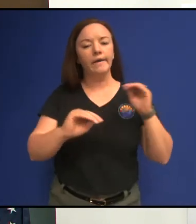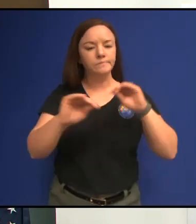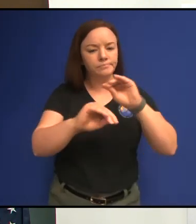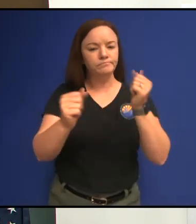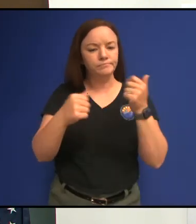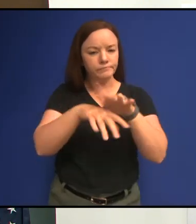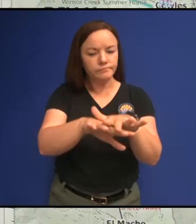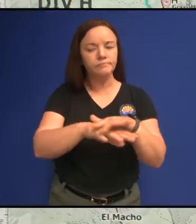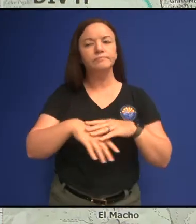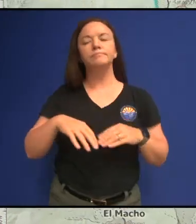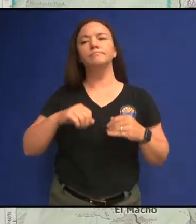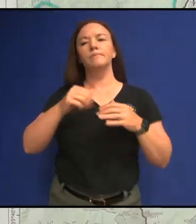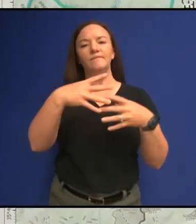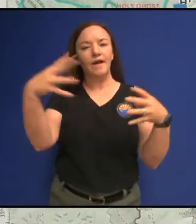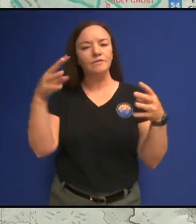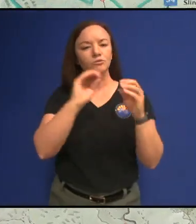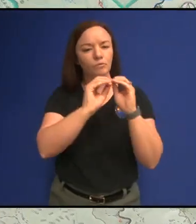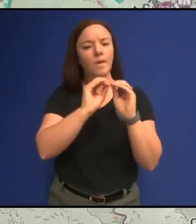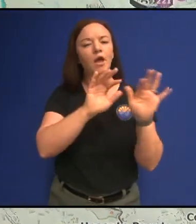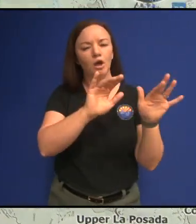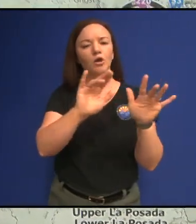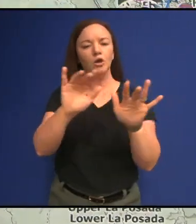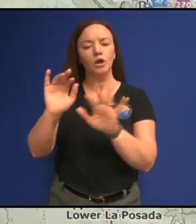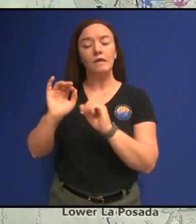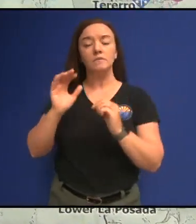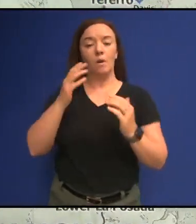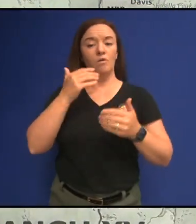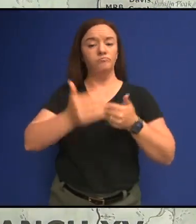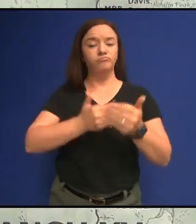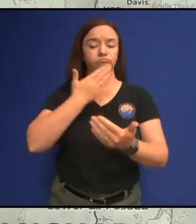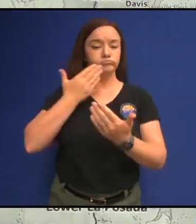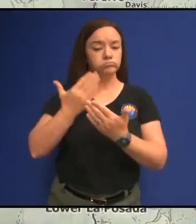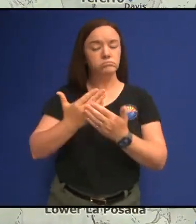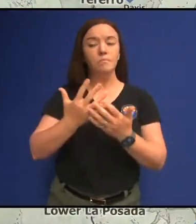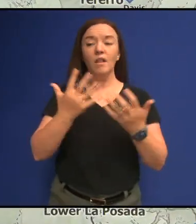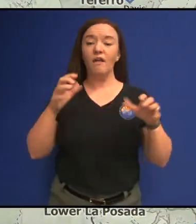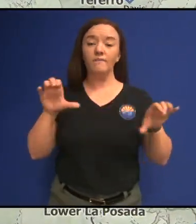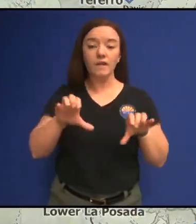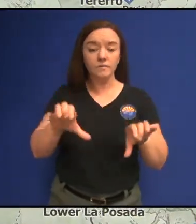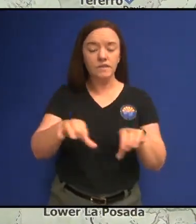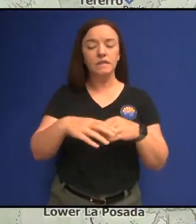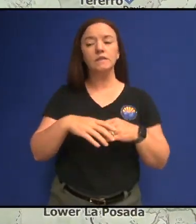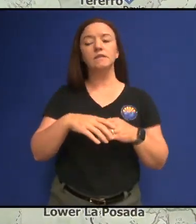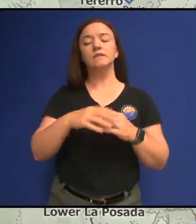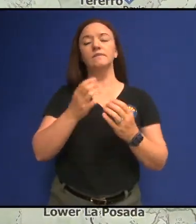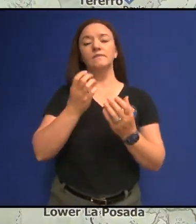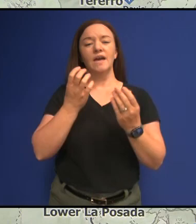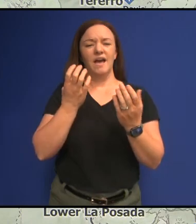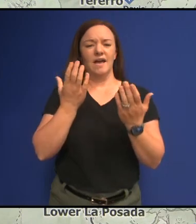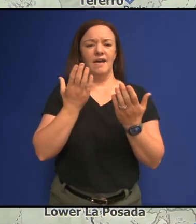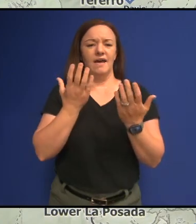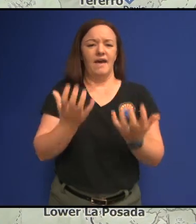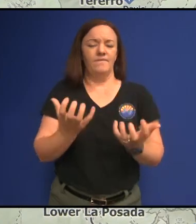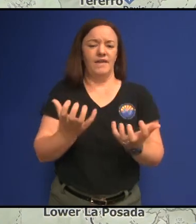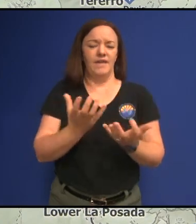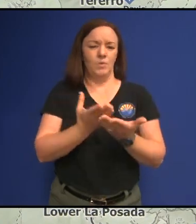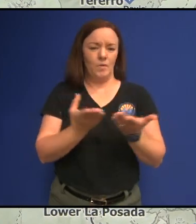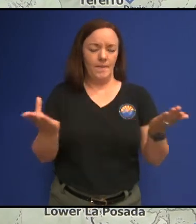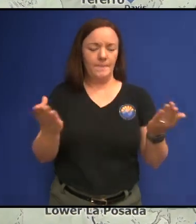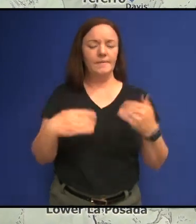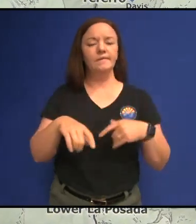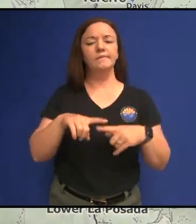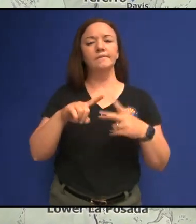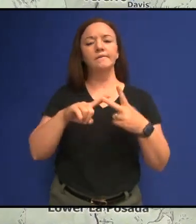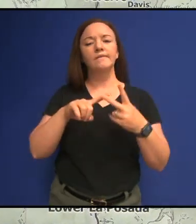going pretty good. I mean, it is a lot of activity working around heavy equipment. Again, we've got chipper operations going on. We've got hand crews